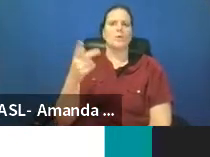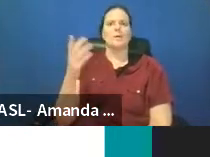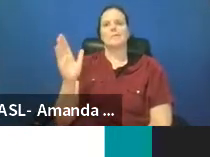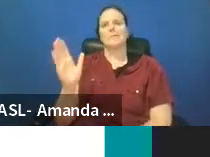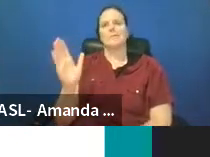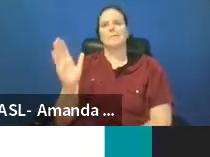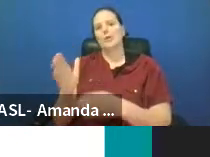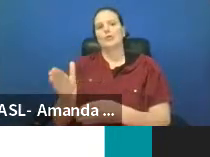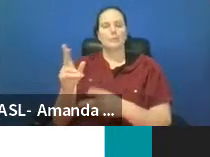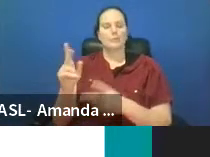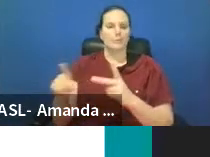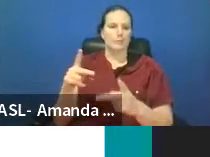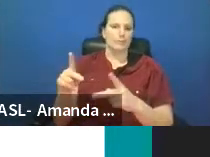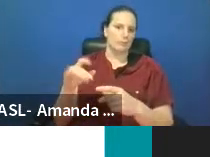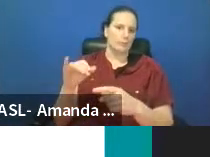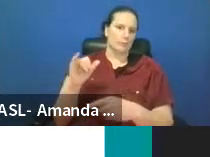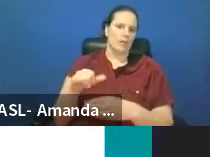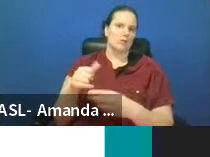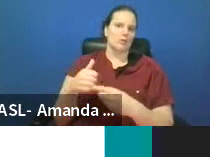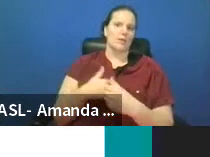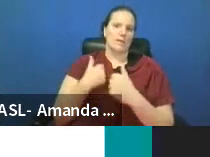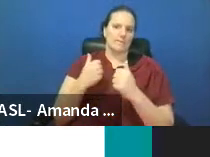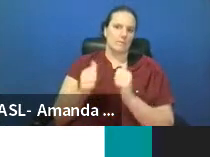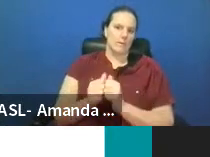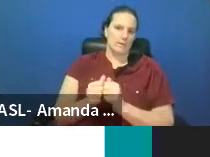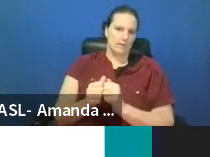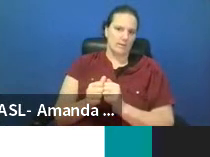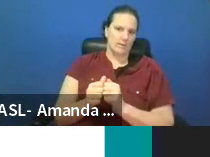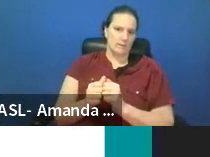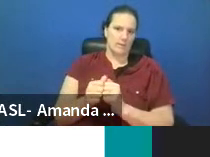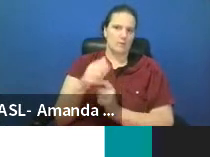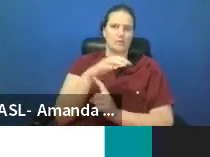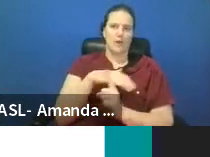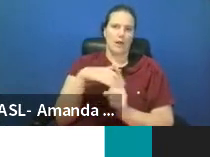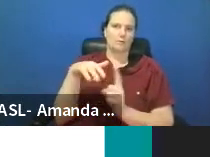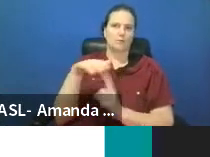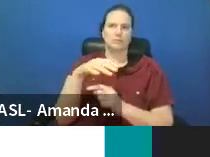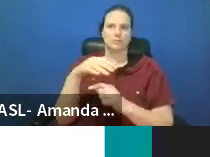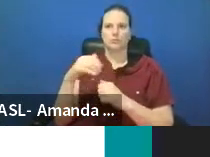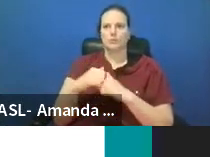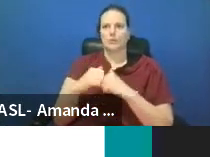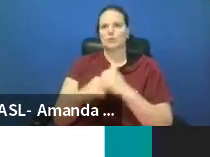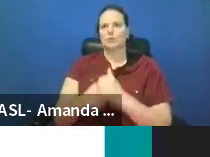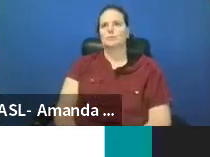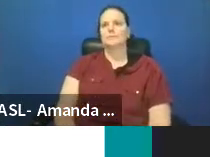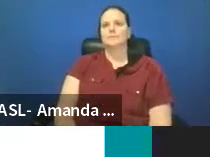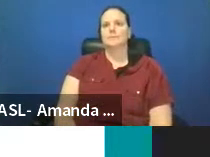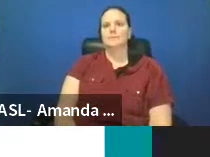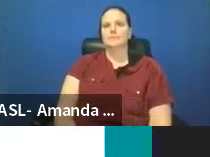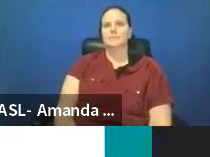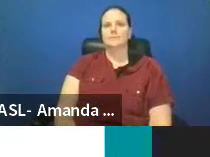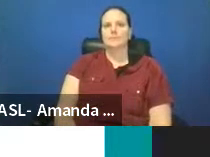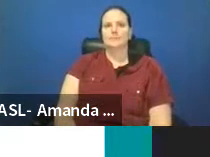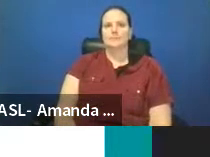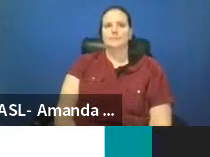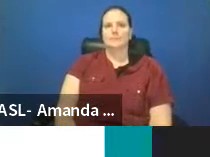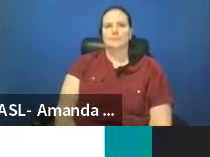or the people that you live with in and around these structures. Next slide.